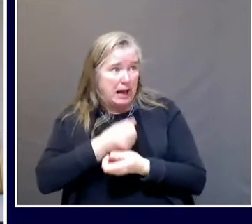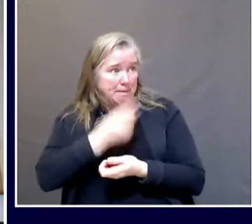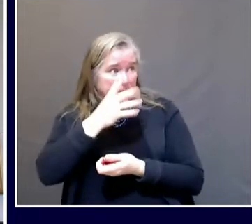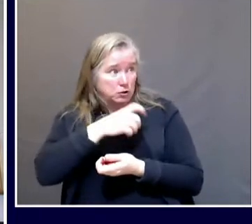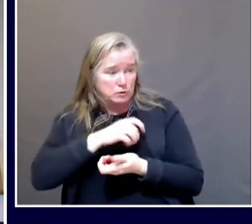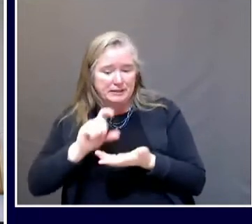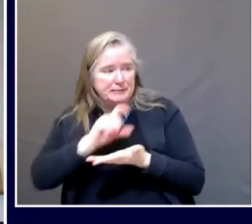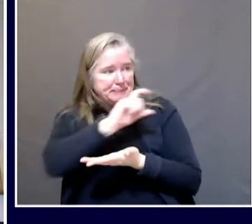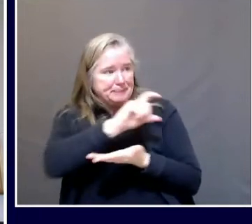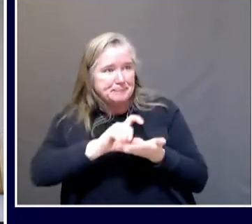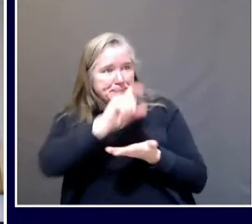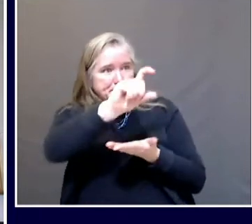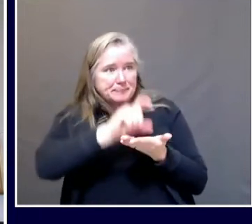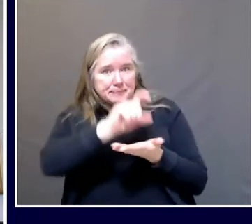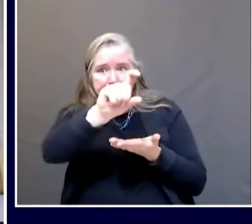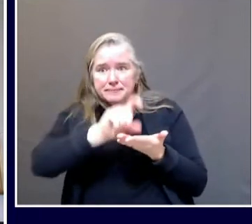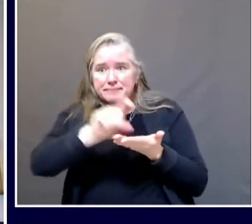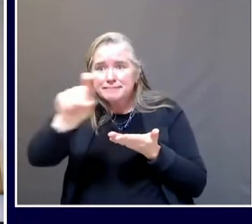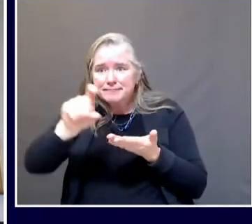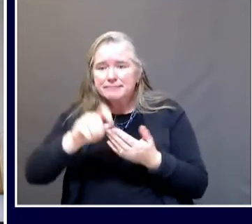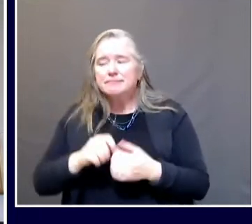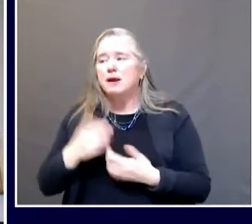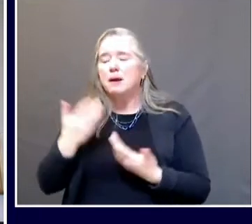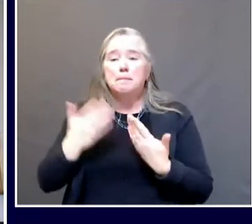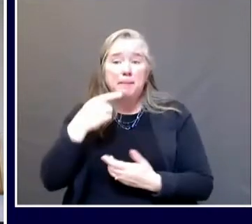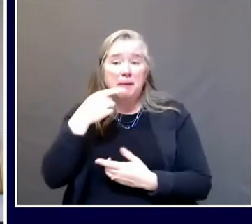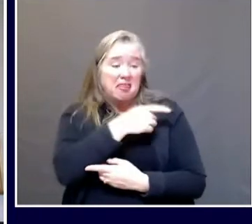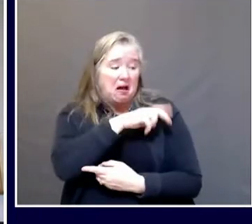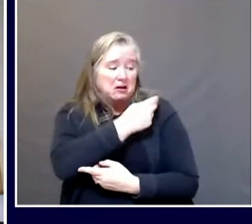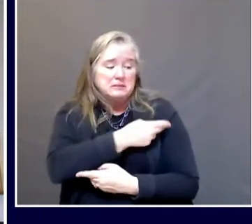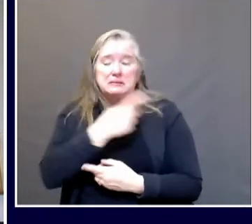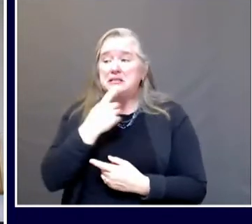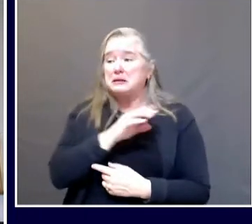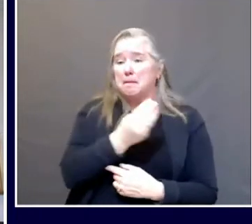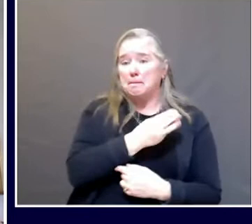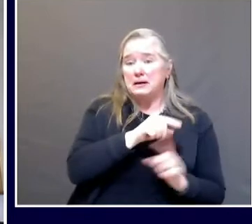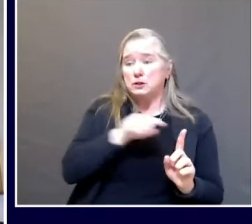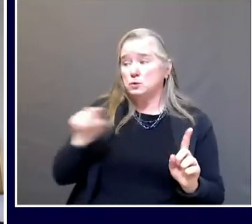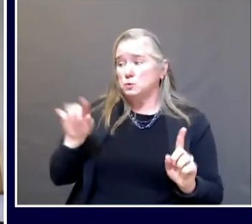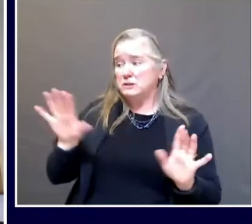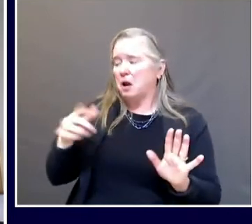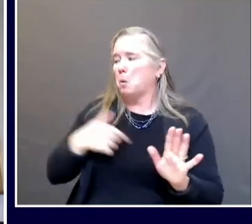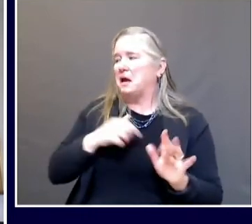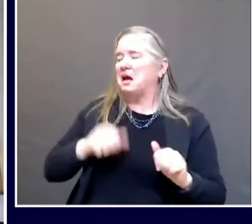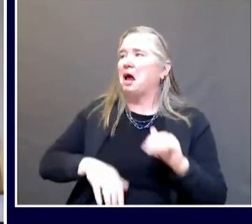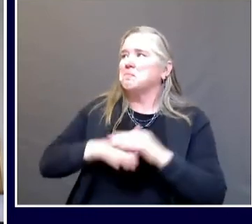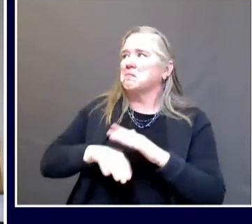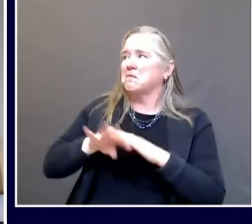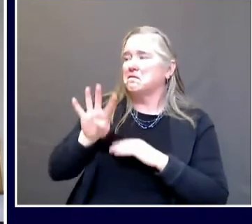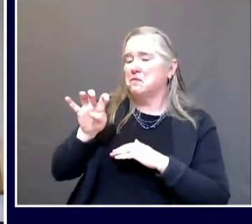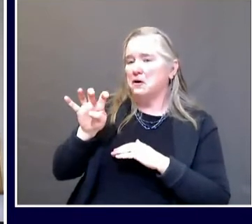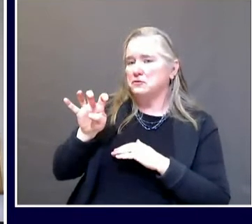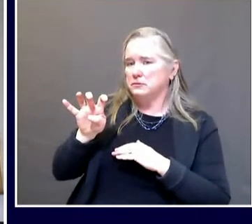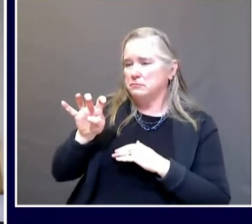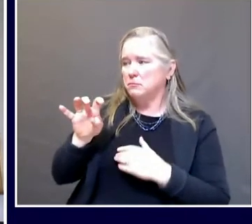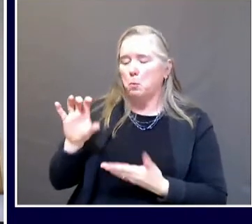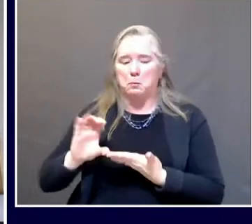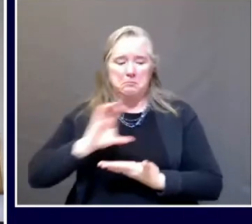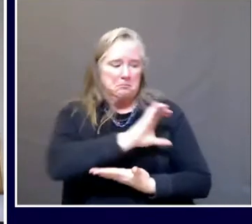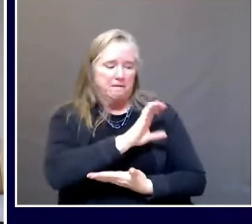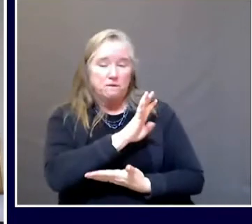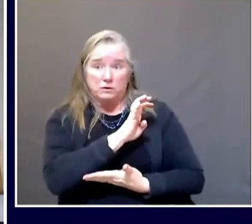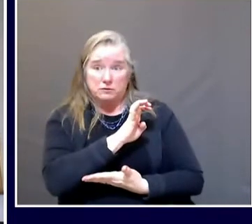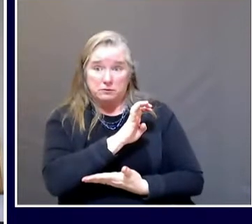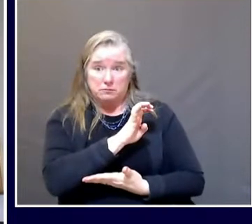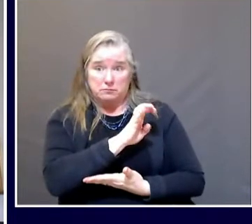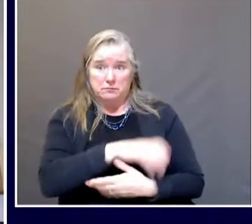us, we can do 400 Monday through Sunday, and we get them 400. This was one of the first weeks upcoming where